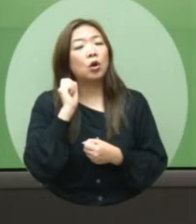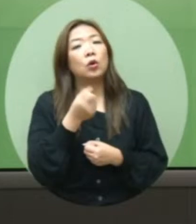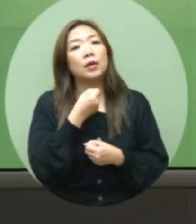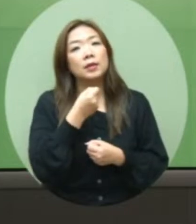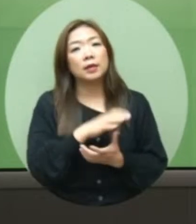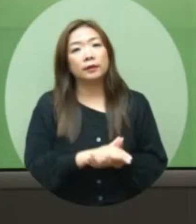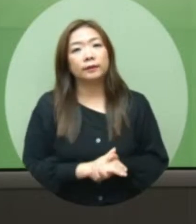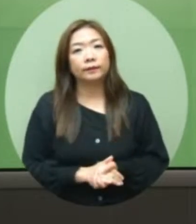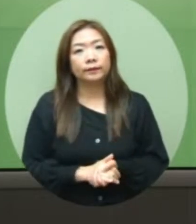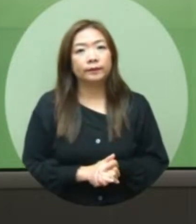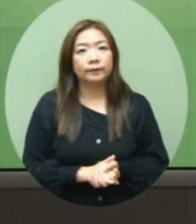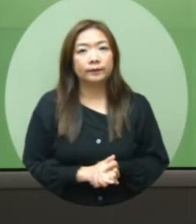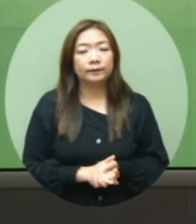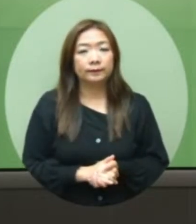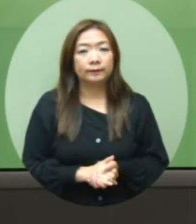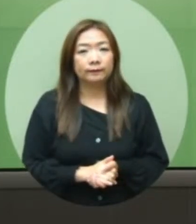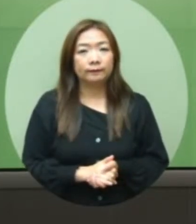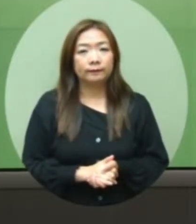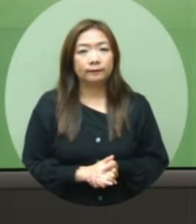The lady in the second row.